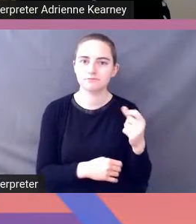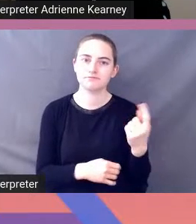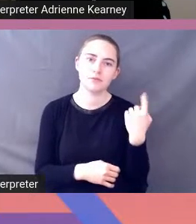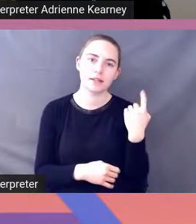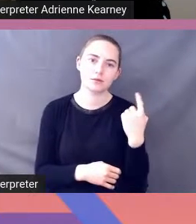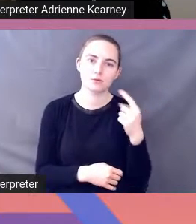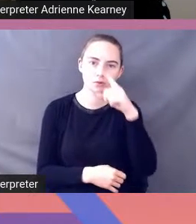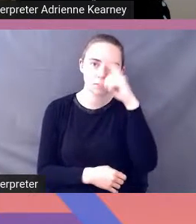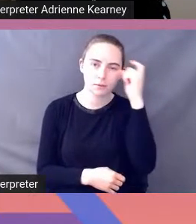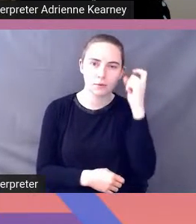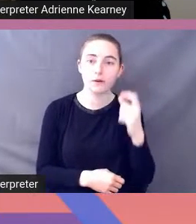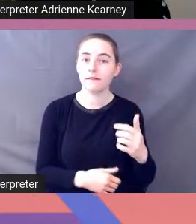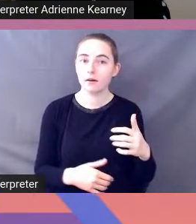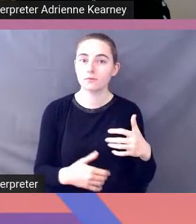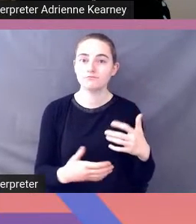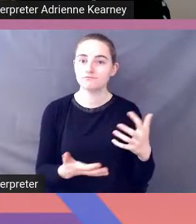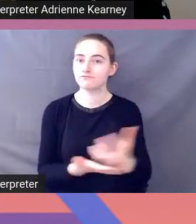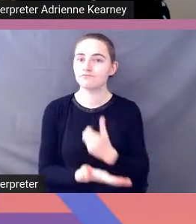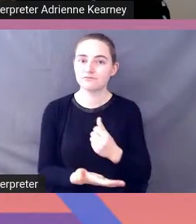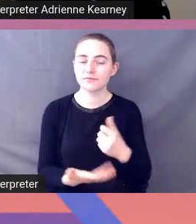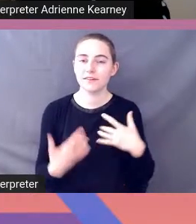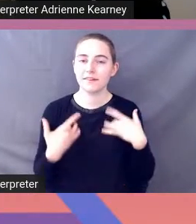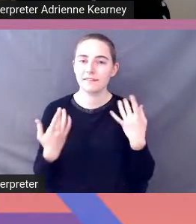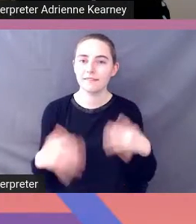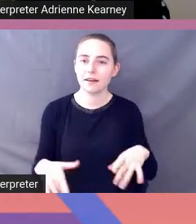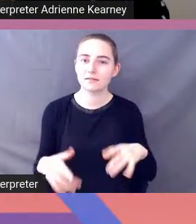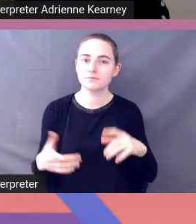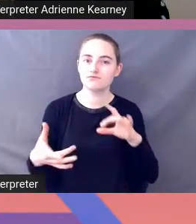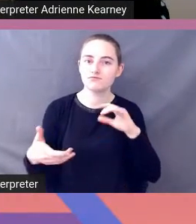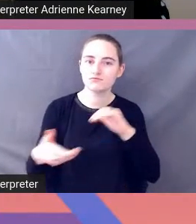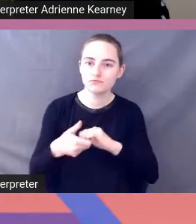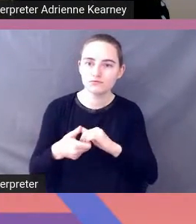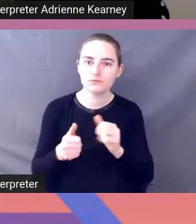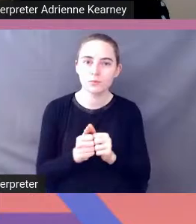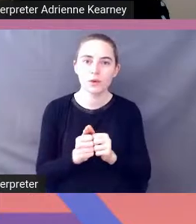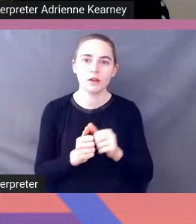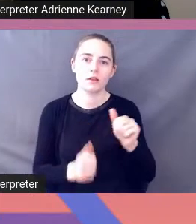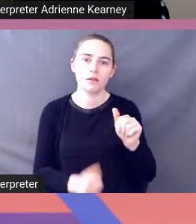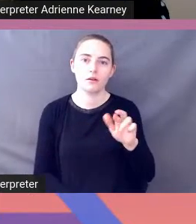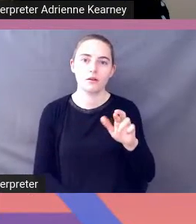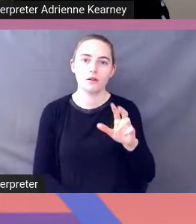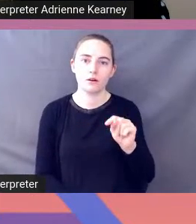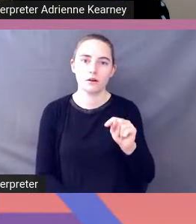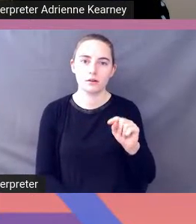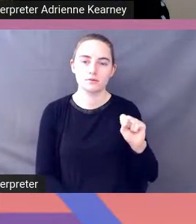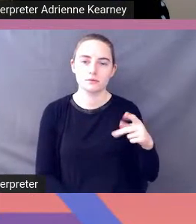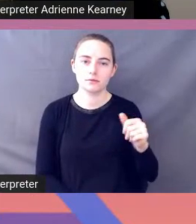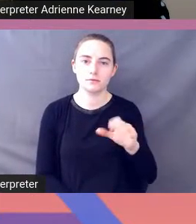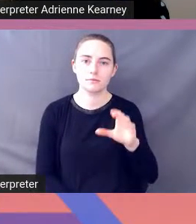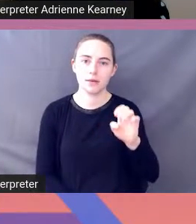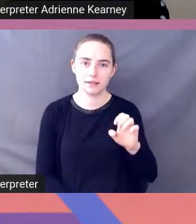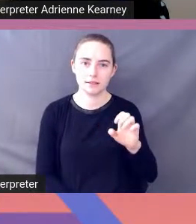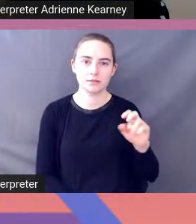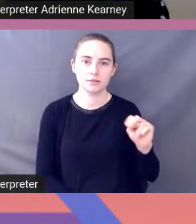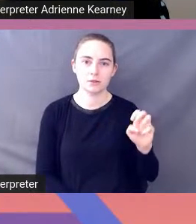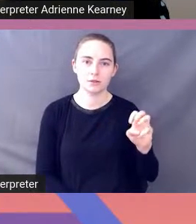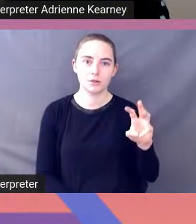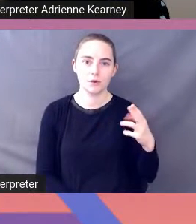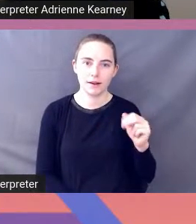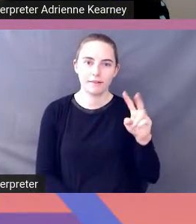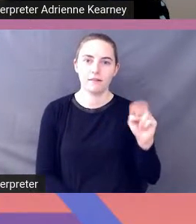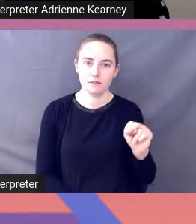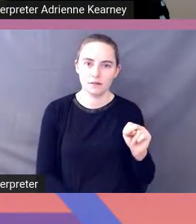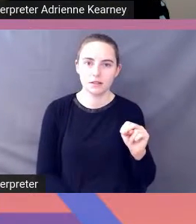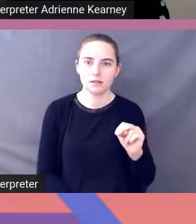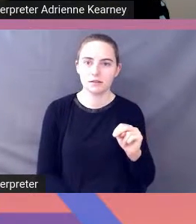event with Art Space New Haven, where we were able to like curate a bunch of different Black artists to show and have them sell their prints, and then like had a bunch of